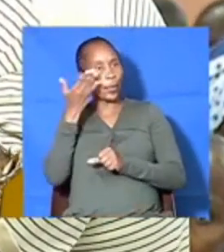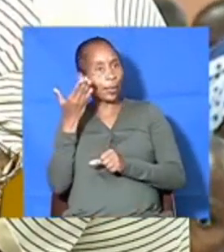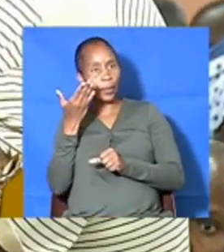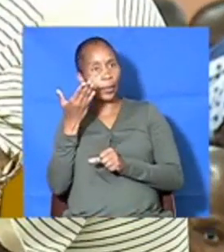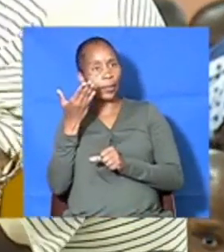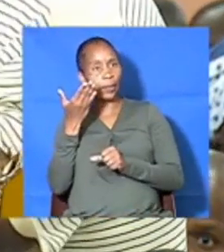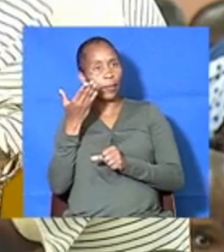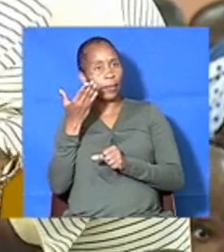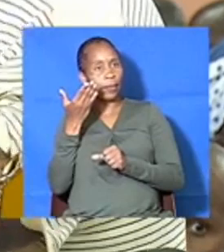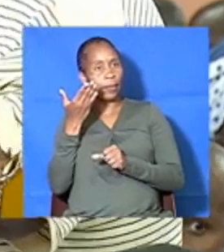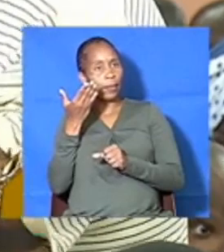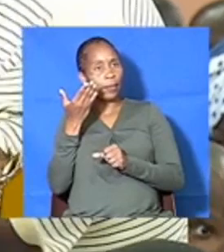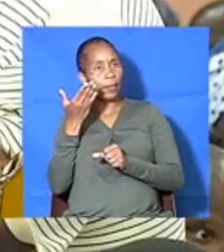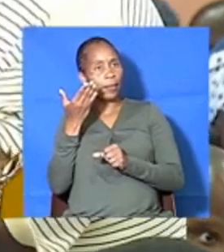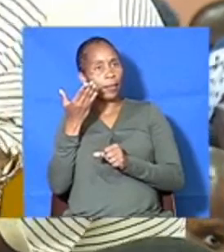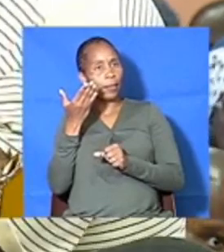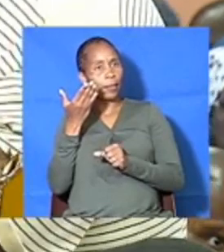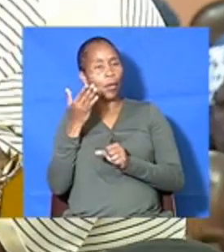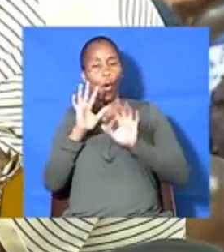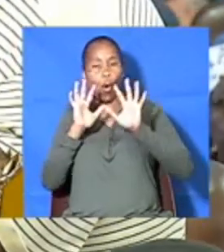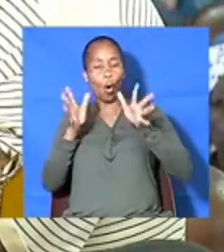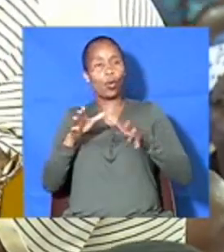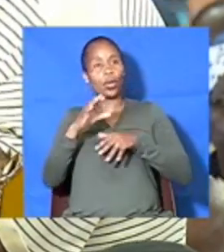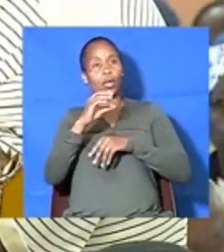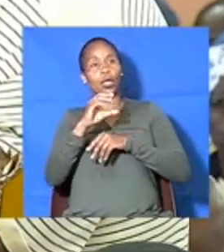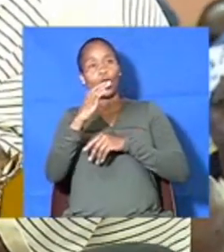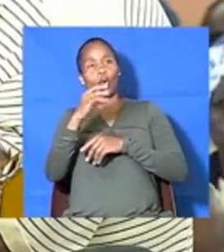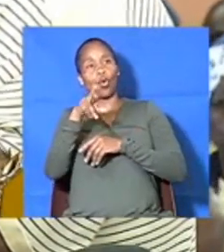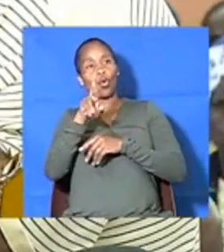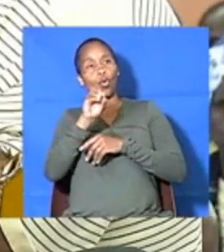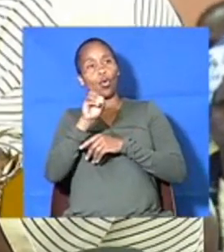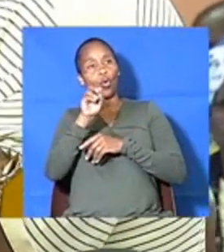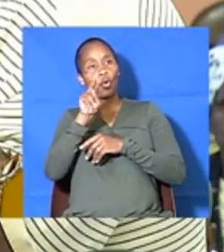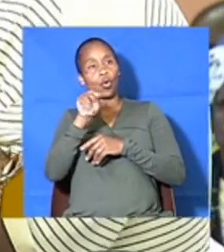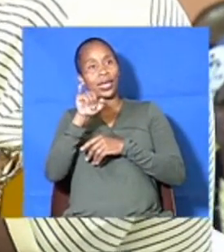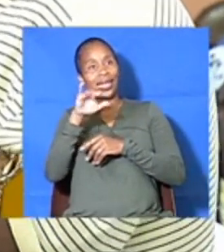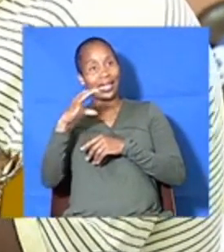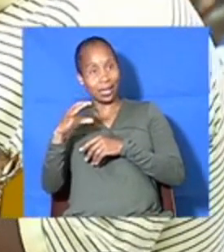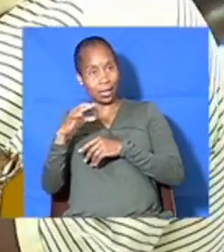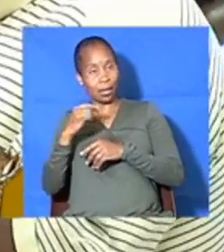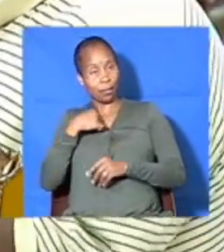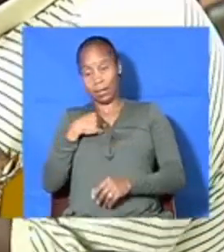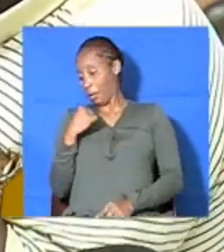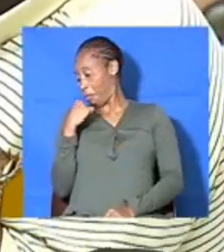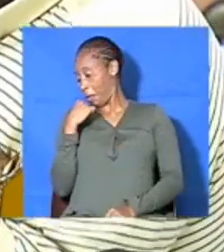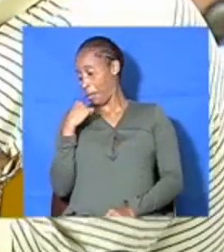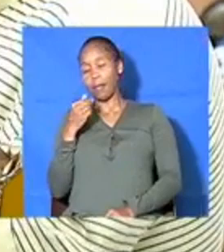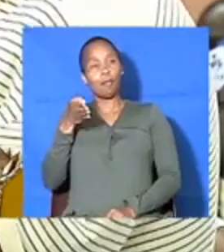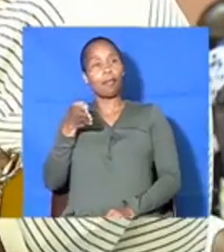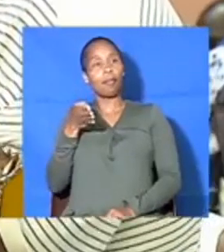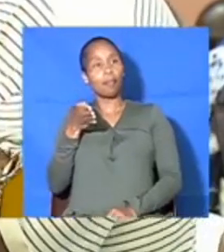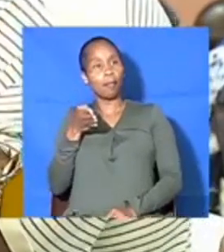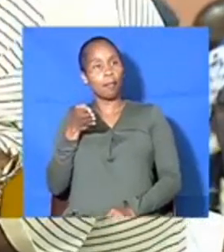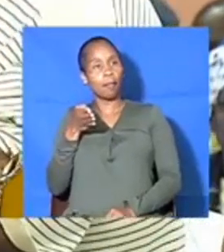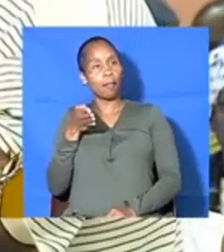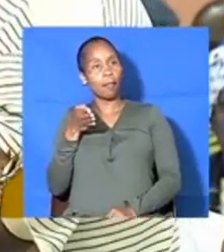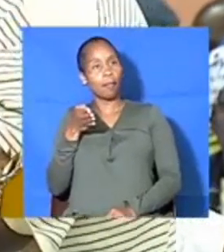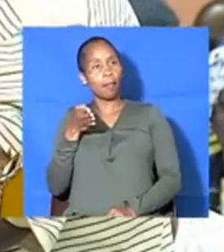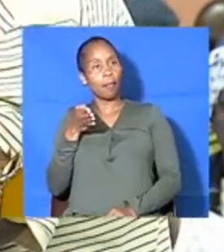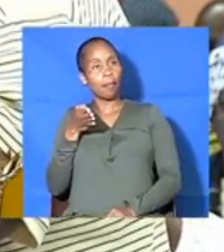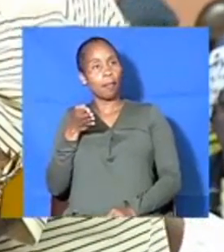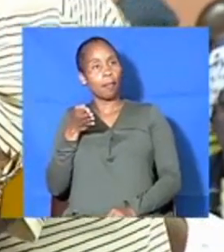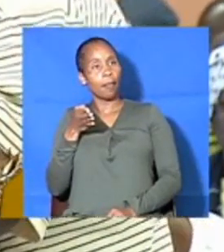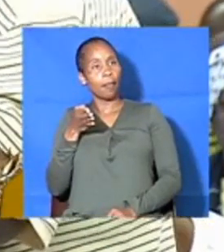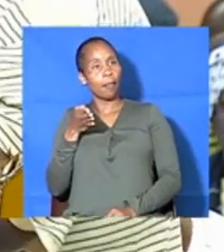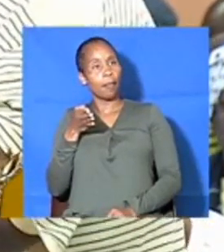And lastly, I'll ask the committee to check if the, you see, I've not, like I said, I scanned the bill, but